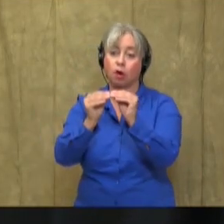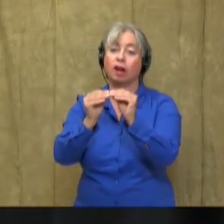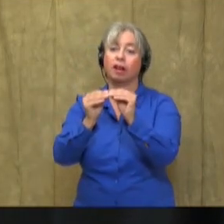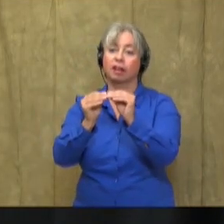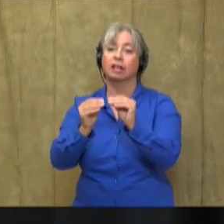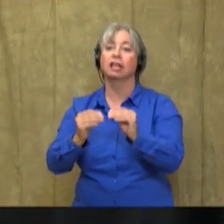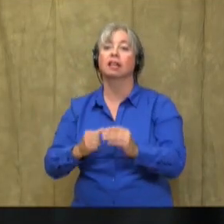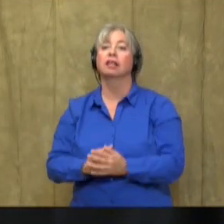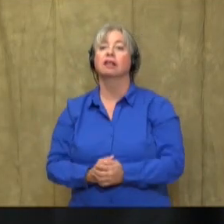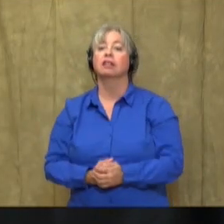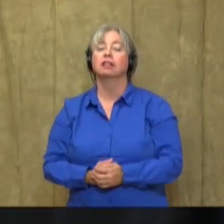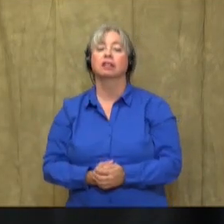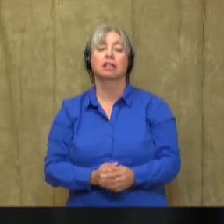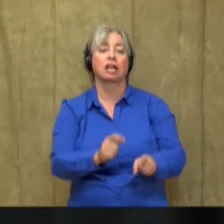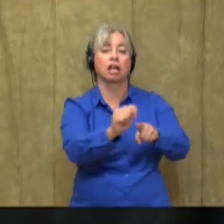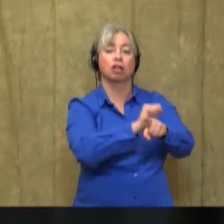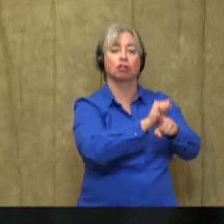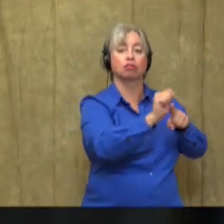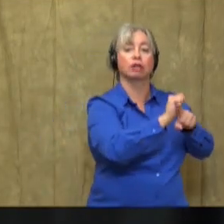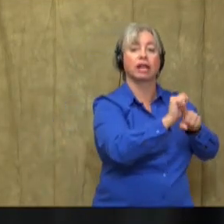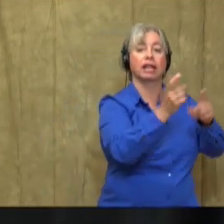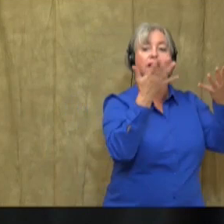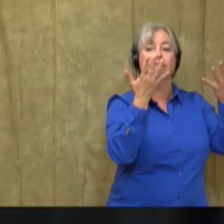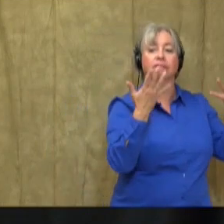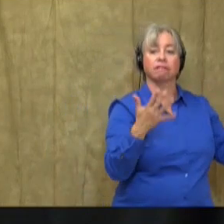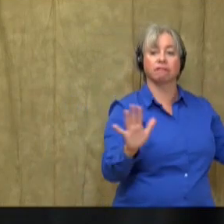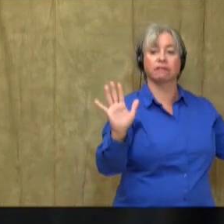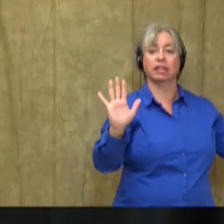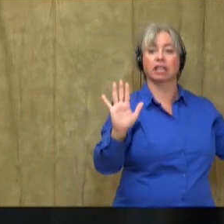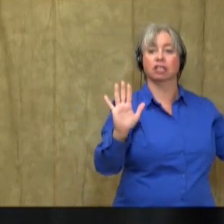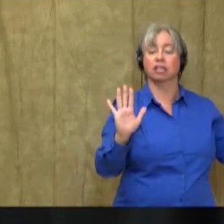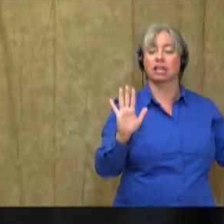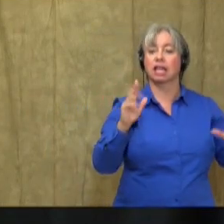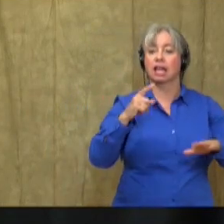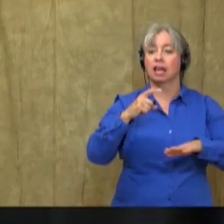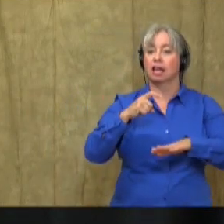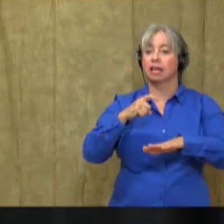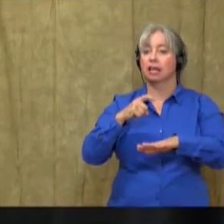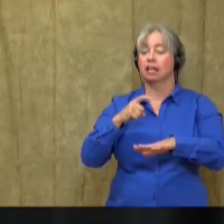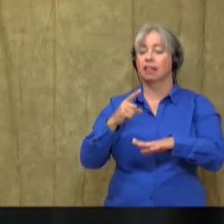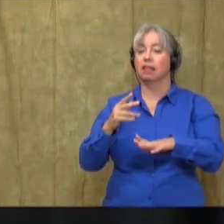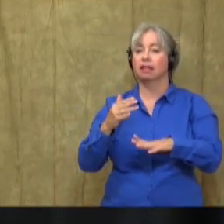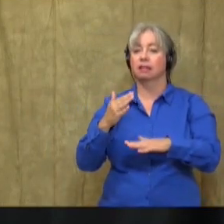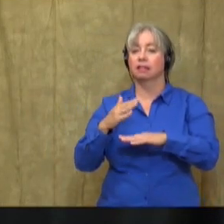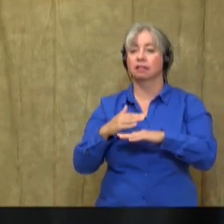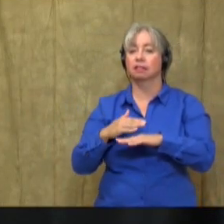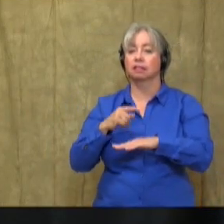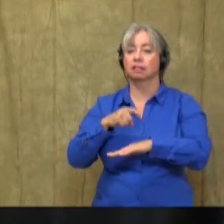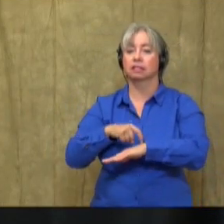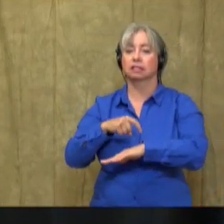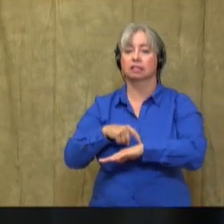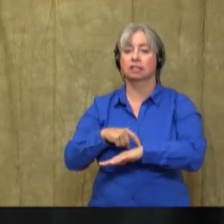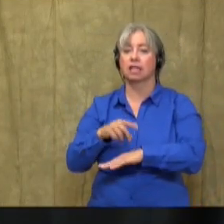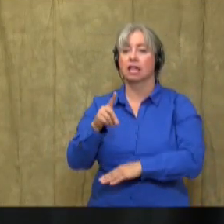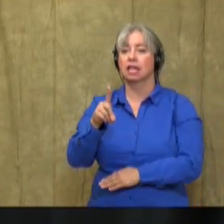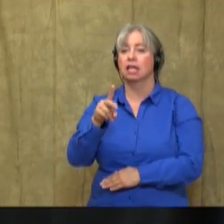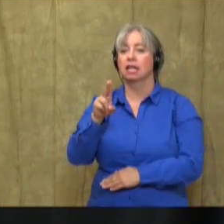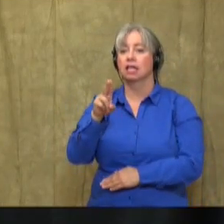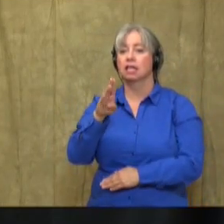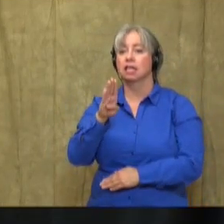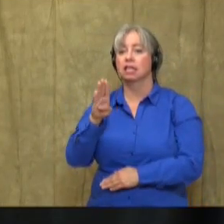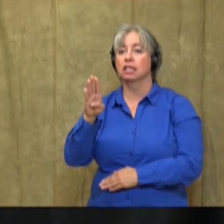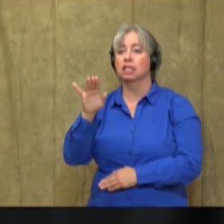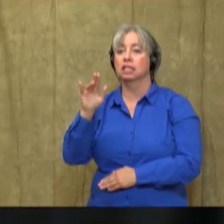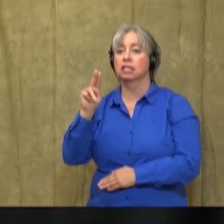Once you were finished with your training, then it was time for the dubbing ceremony. And what would happen during that time, you've probably seen this in